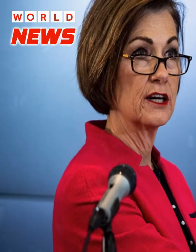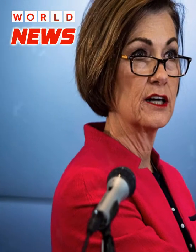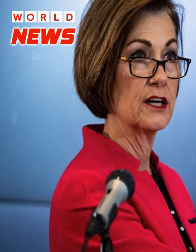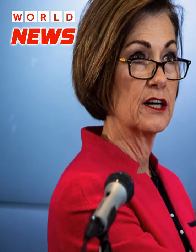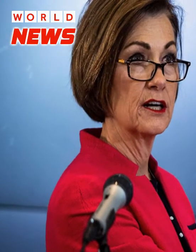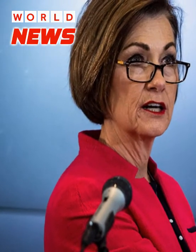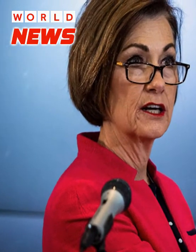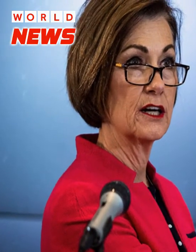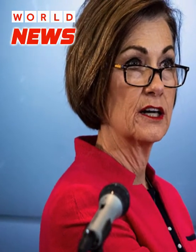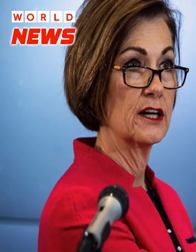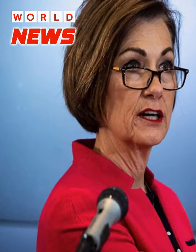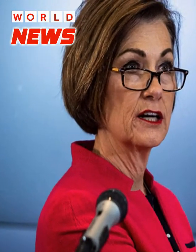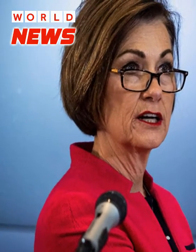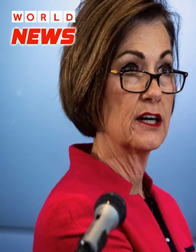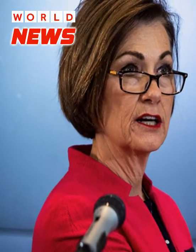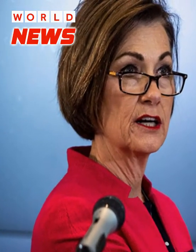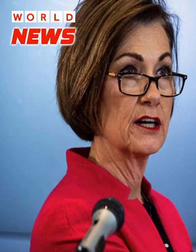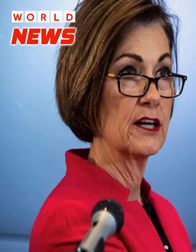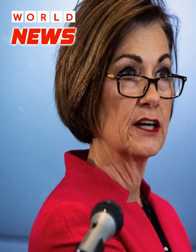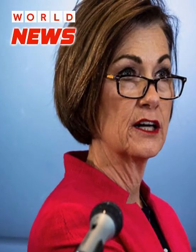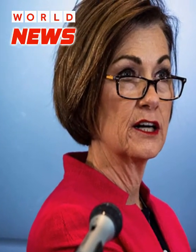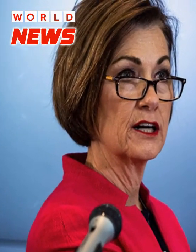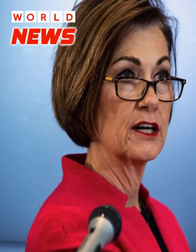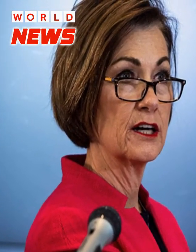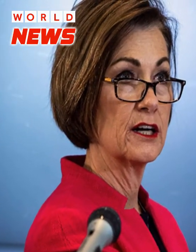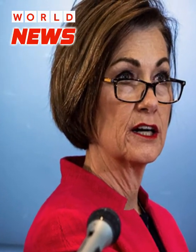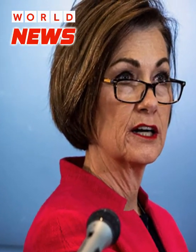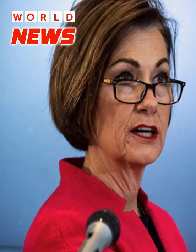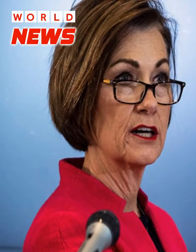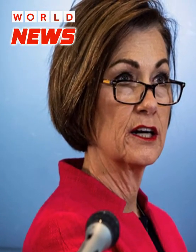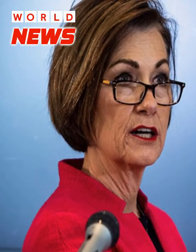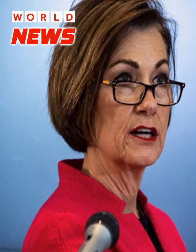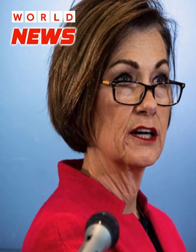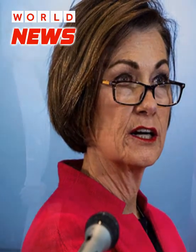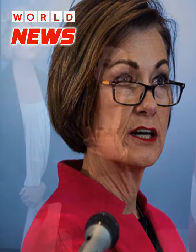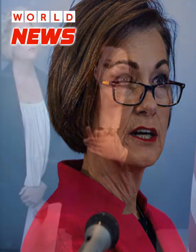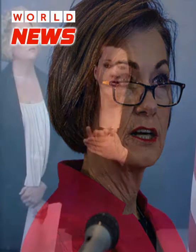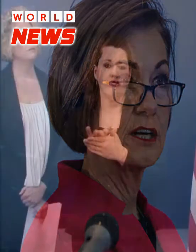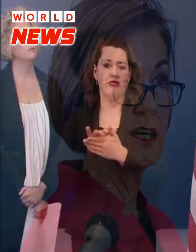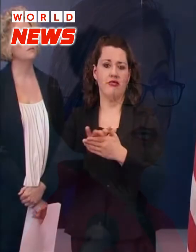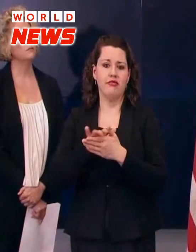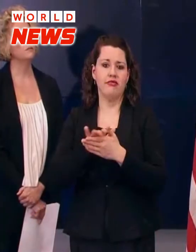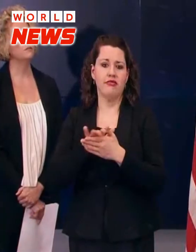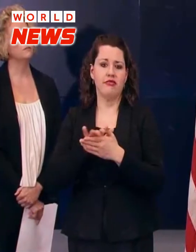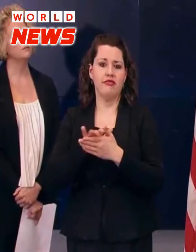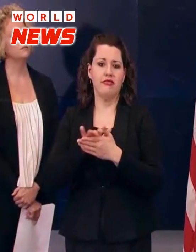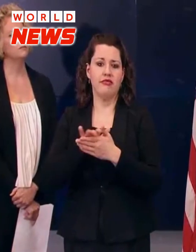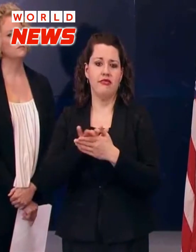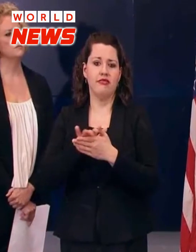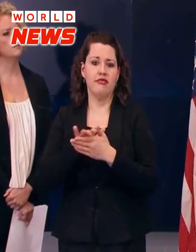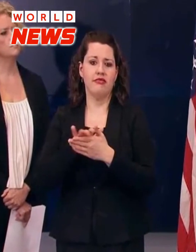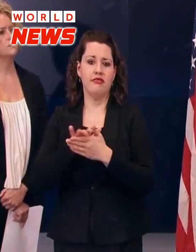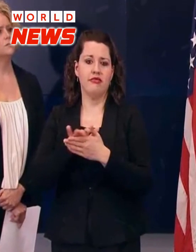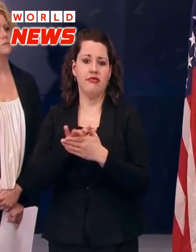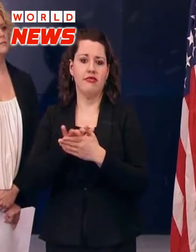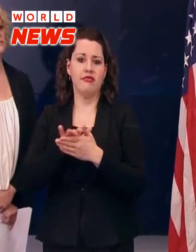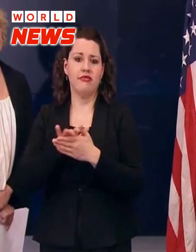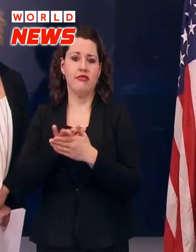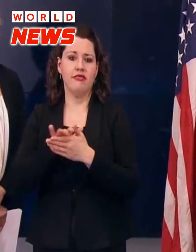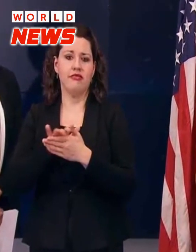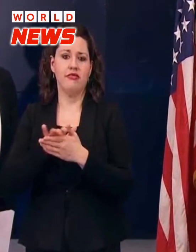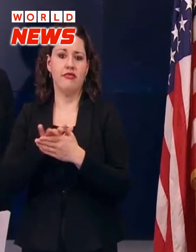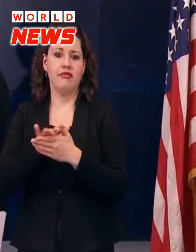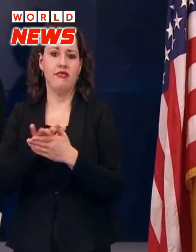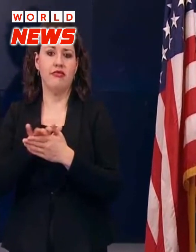spectator rule applies to high school athletes, cheerleaders, band members, and others performing at high school sporting events. To ensure better